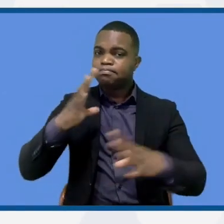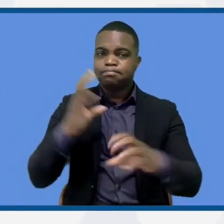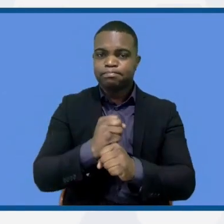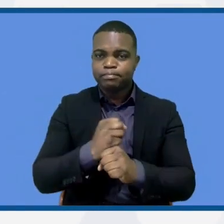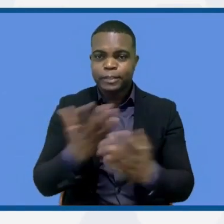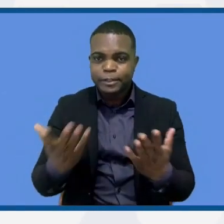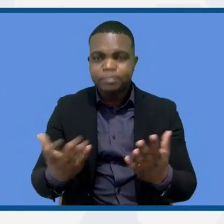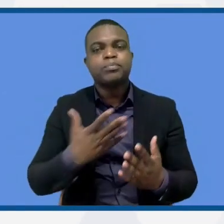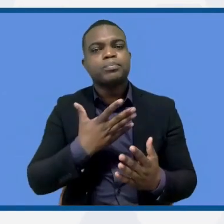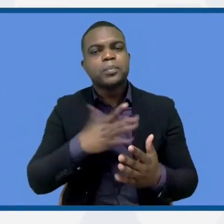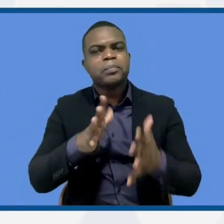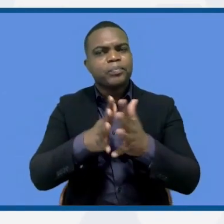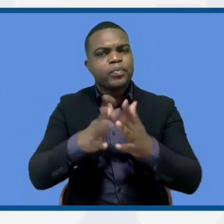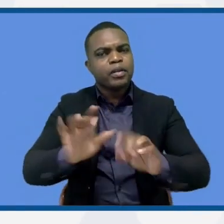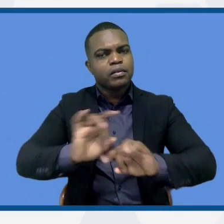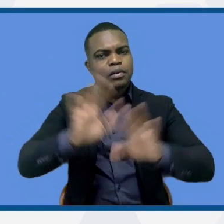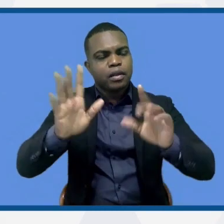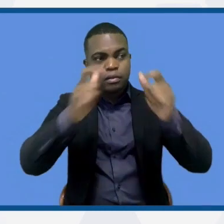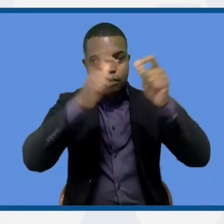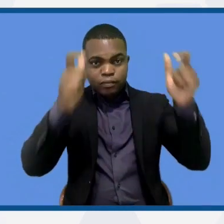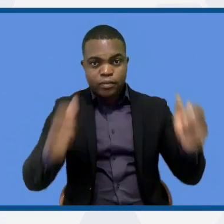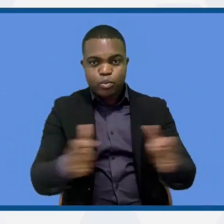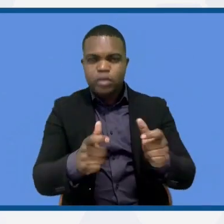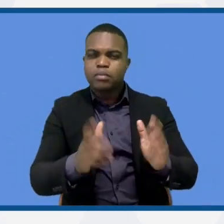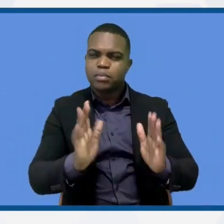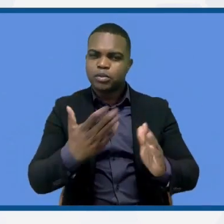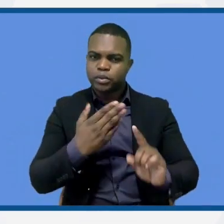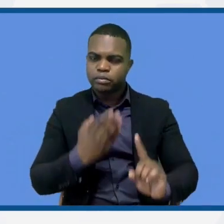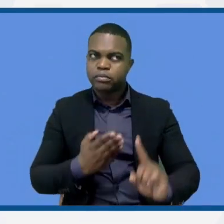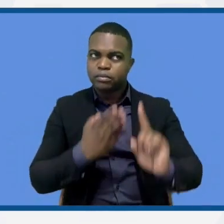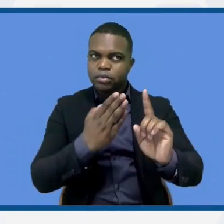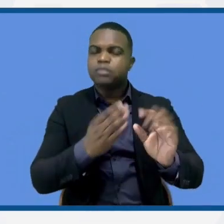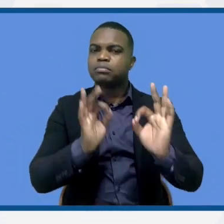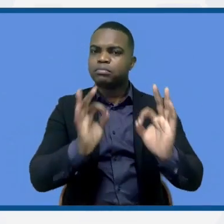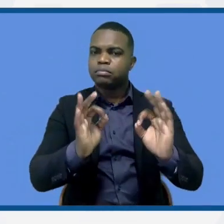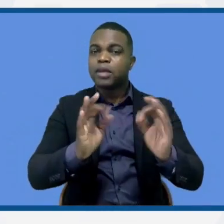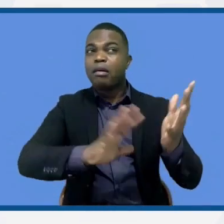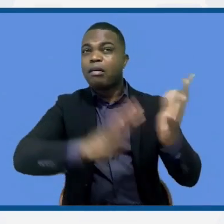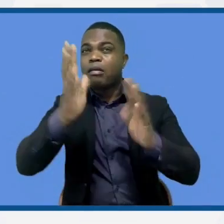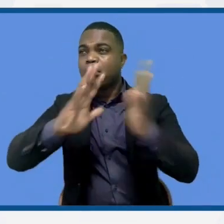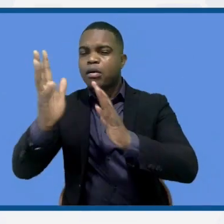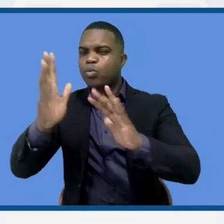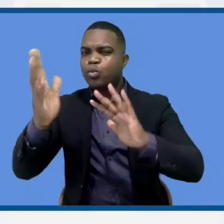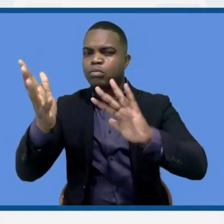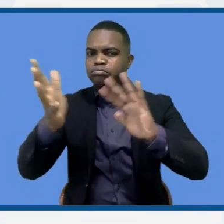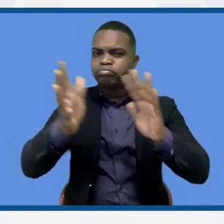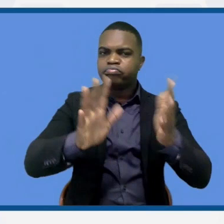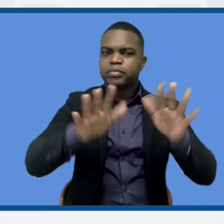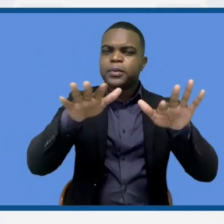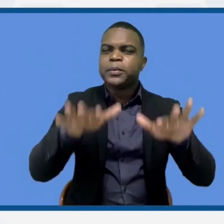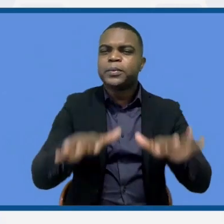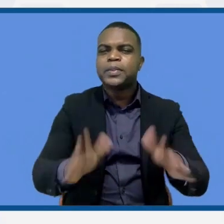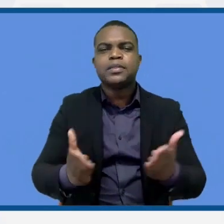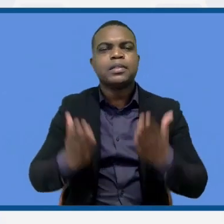shift from focusing on managing disasters to prioritizing prevention and ensuring resilience that